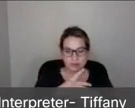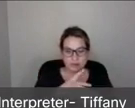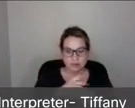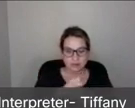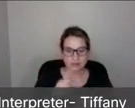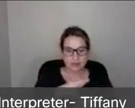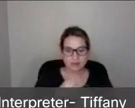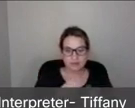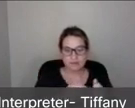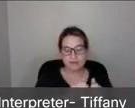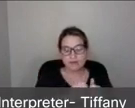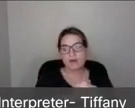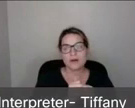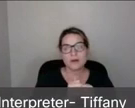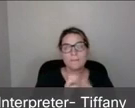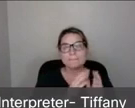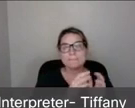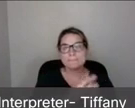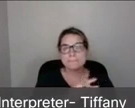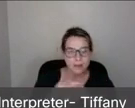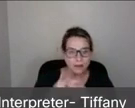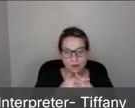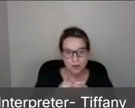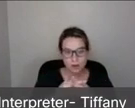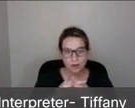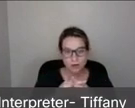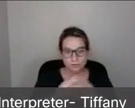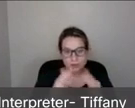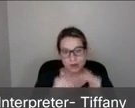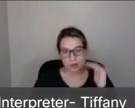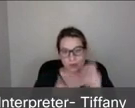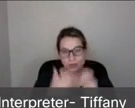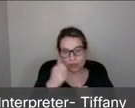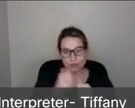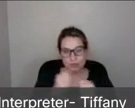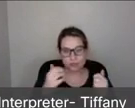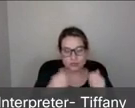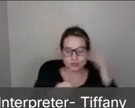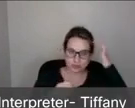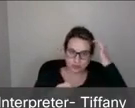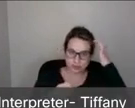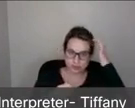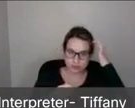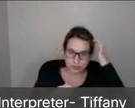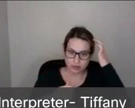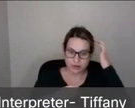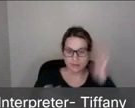American majority minority legislative district capable of electing its preferred candidates into office.